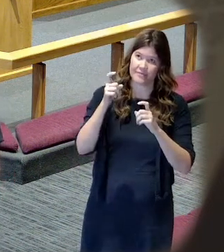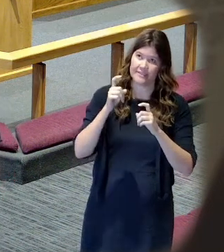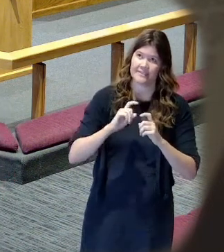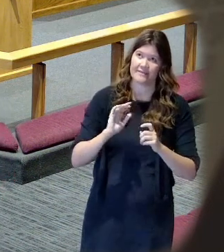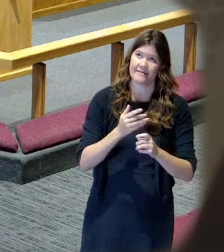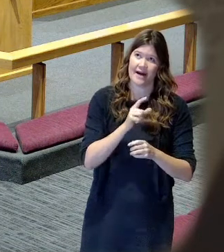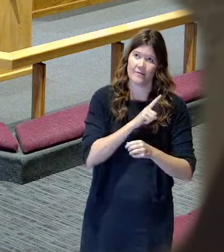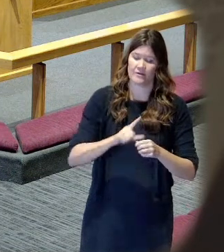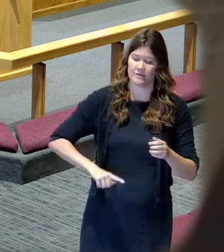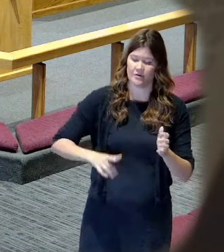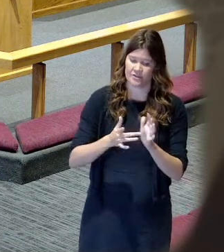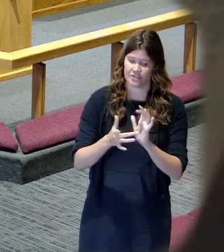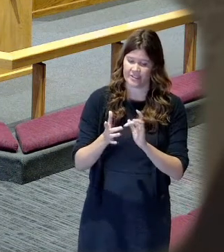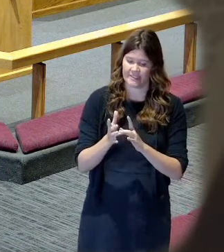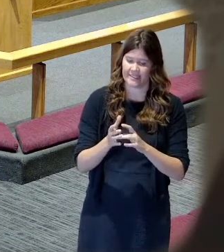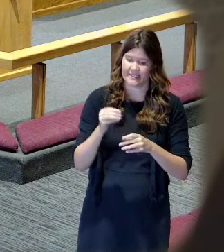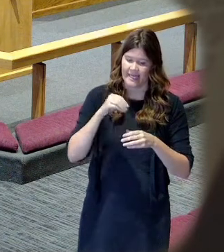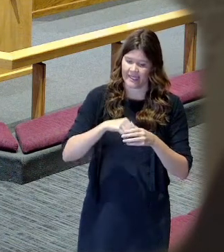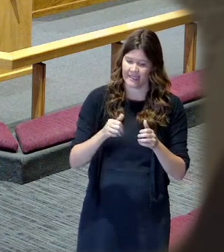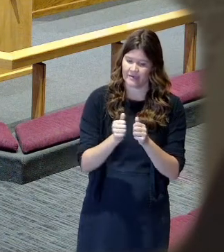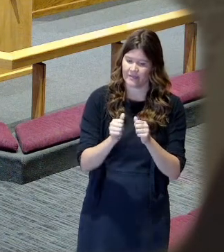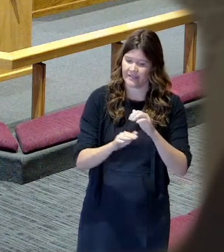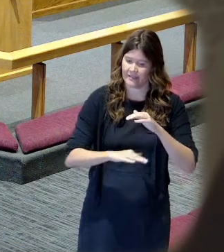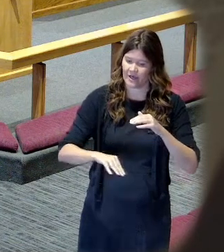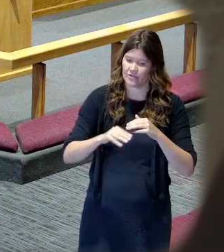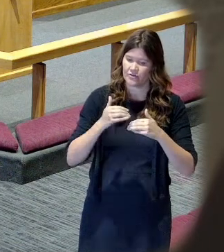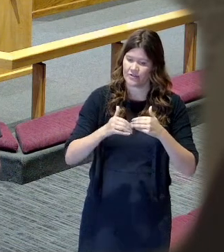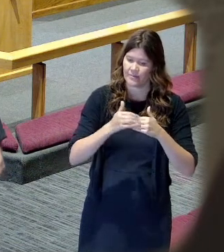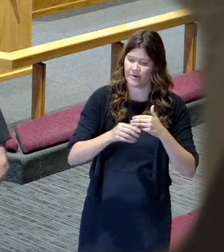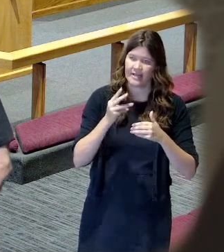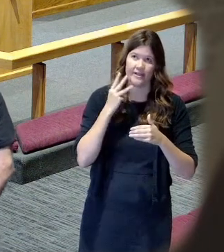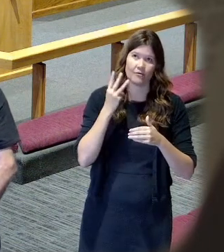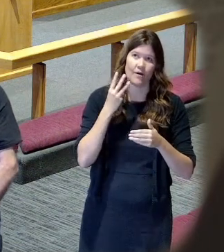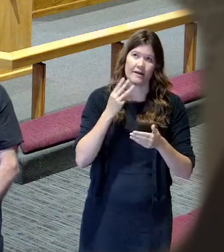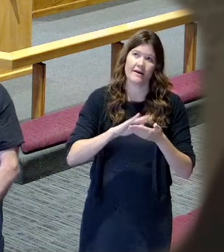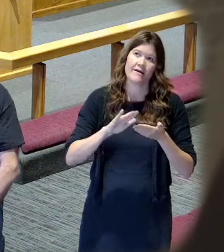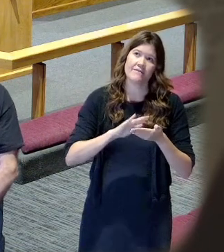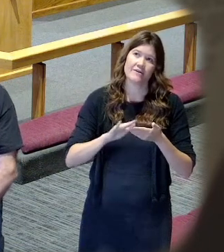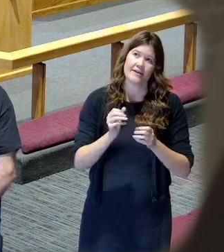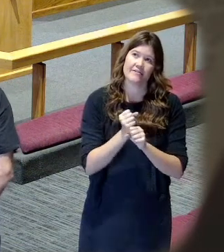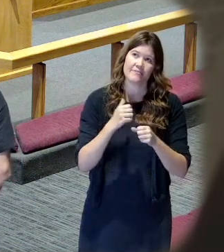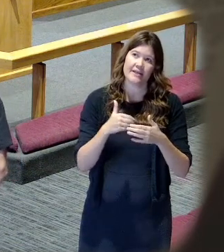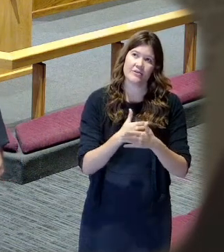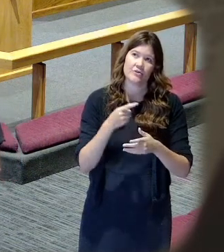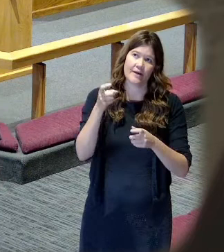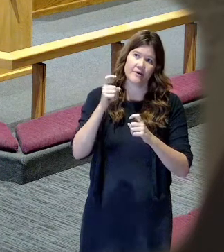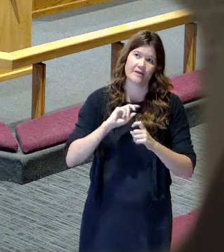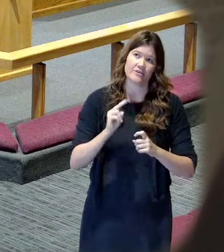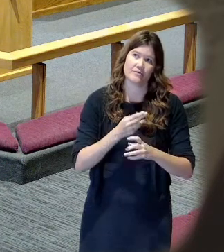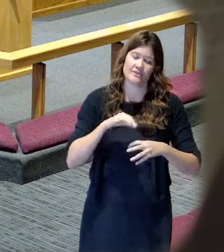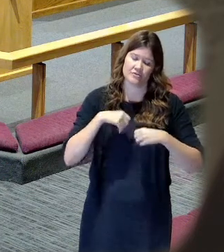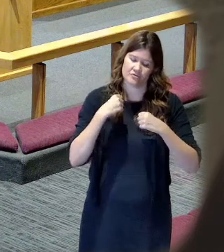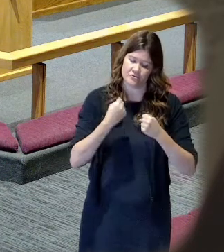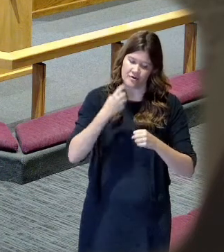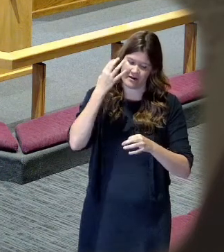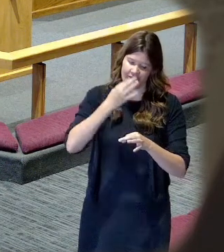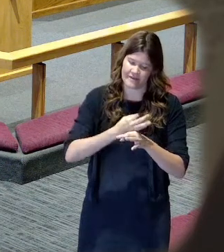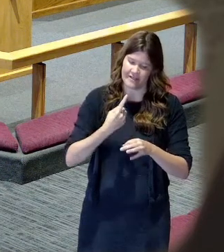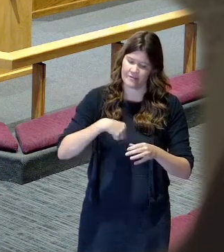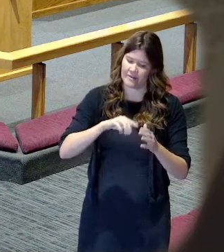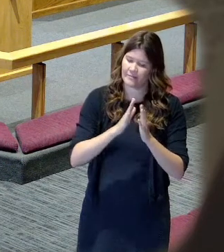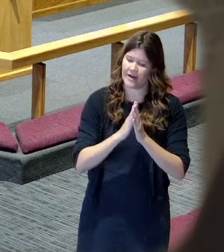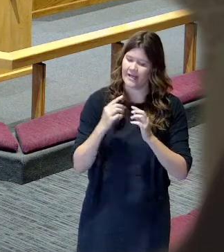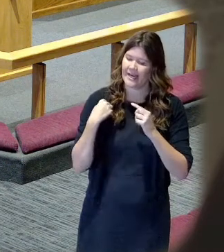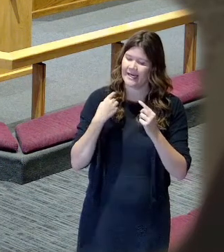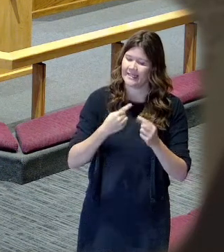Lord Jesus in with and under this bread and wine. Forgive, renew, and strengthen us in faith, we pray, until